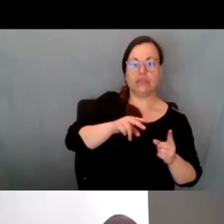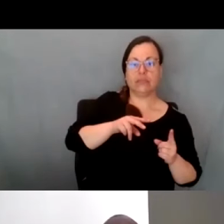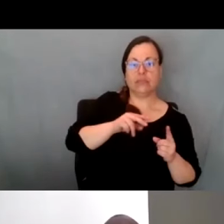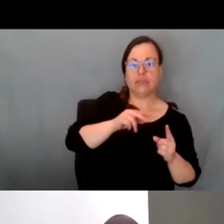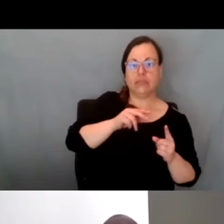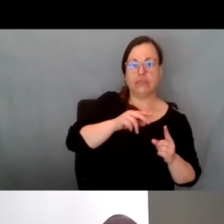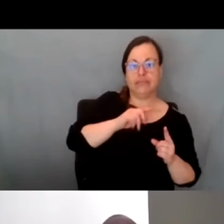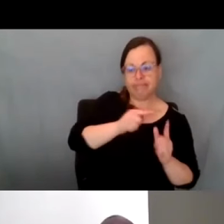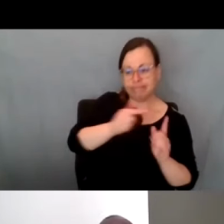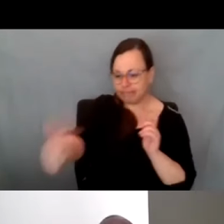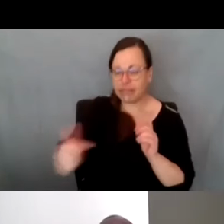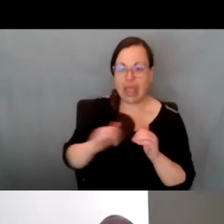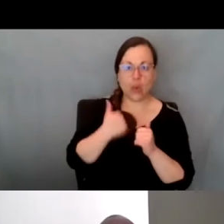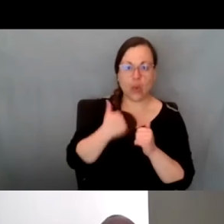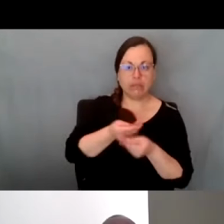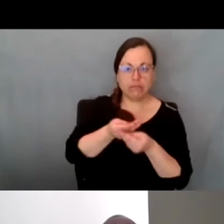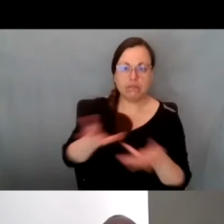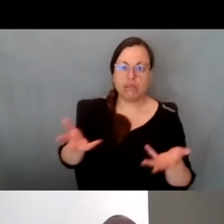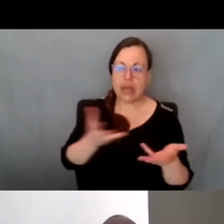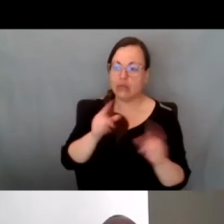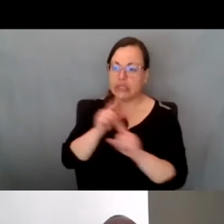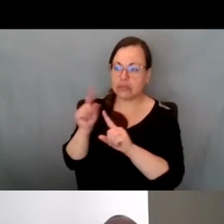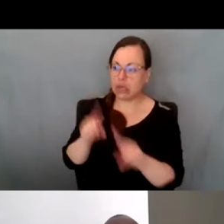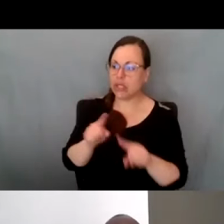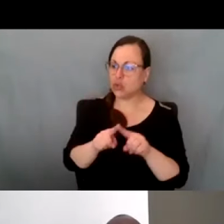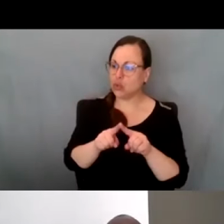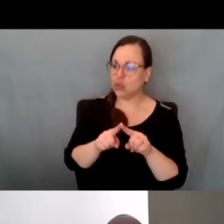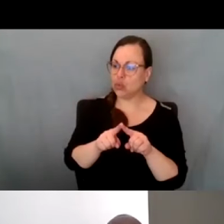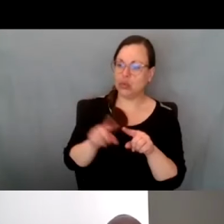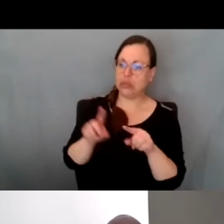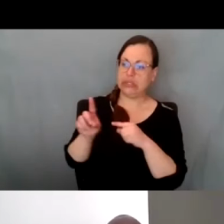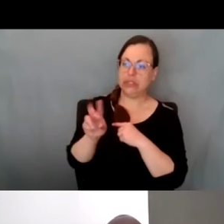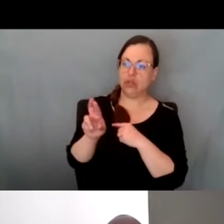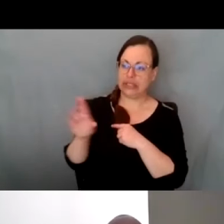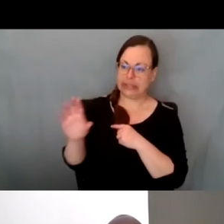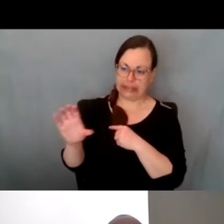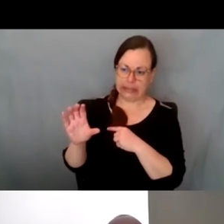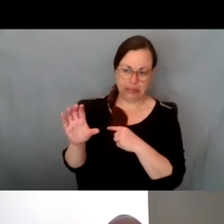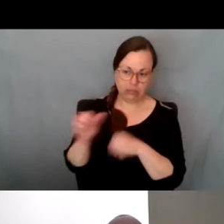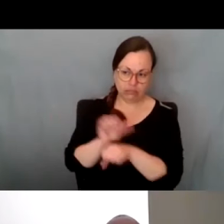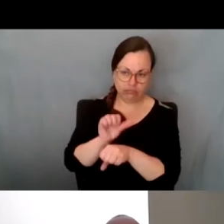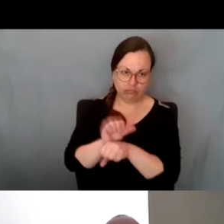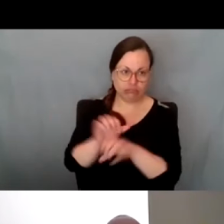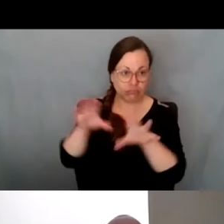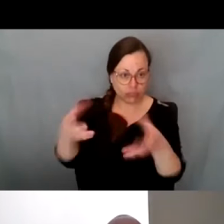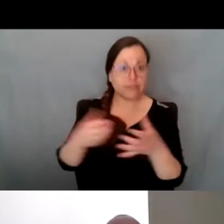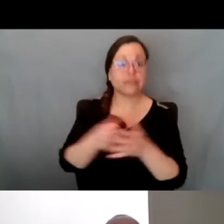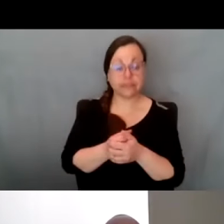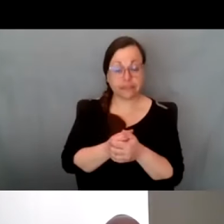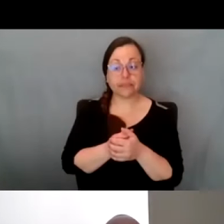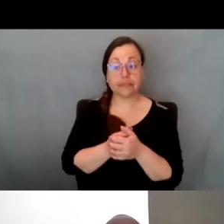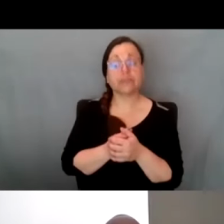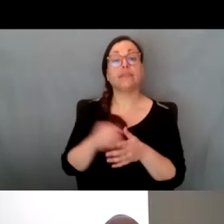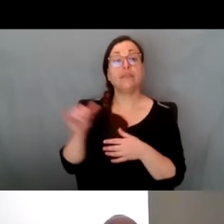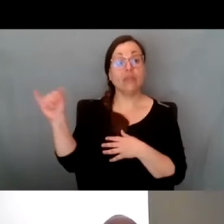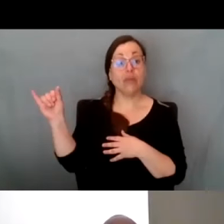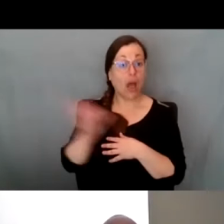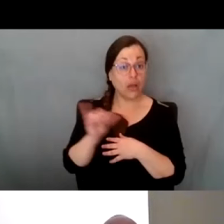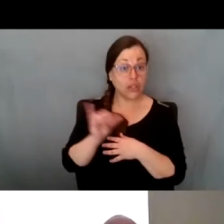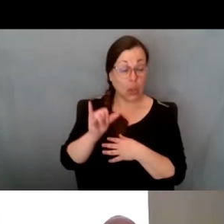the outbreak in DRC and neighboring country. And then finally, as part of this objective of